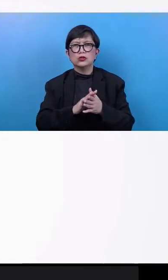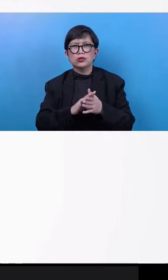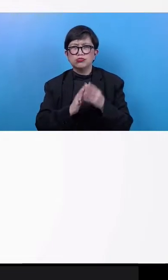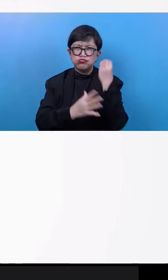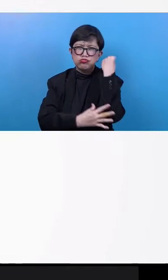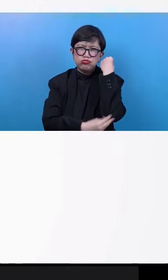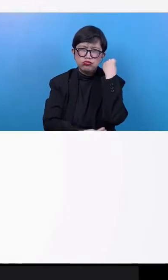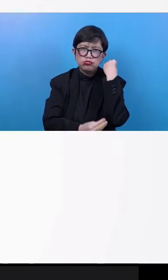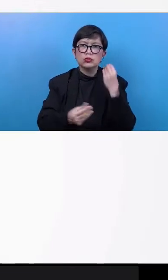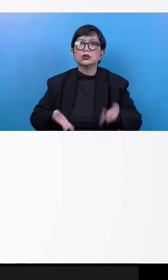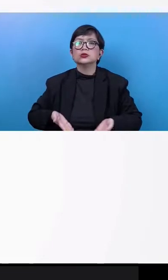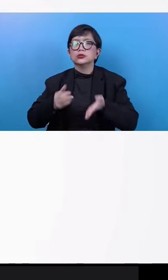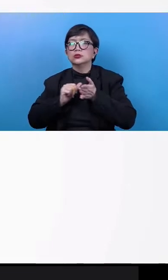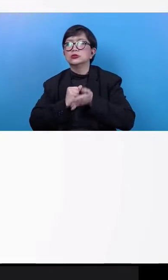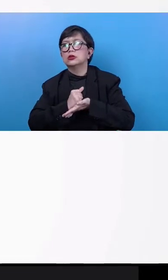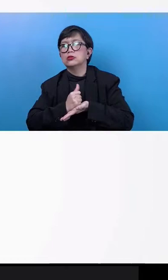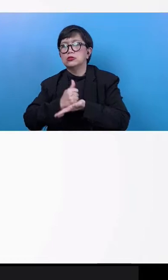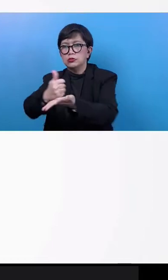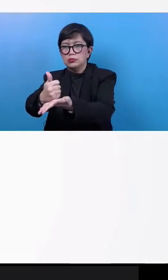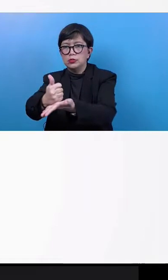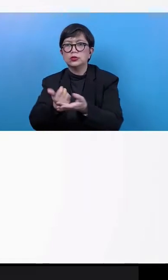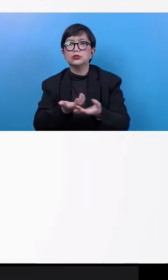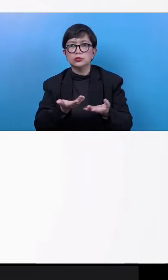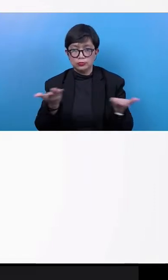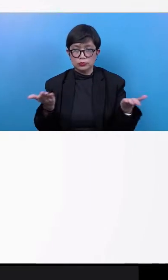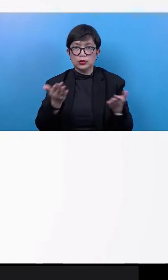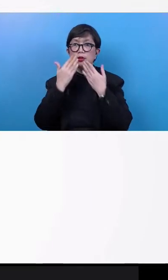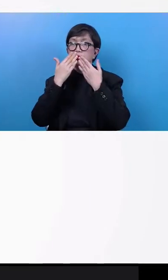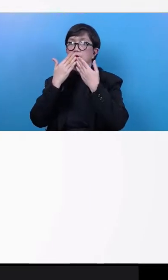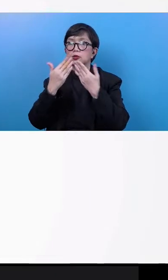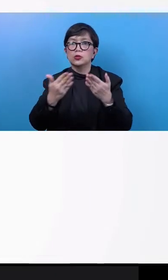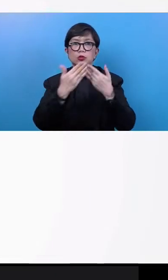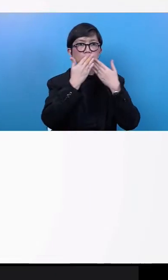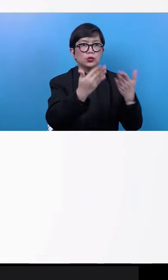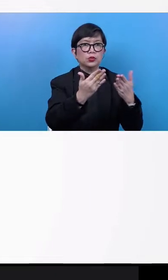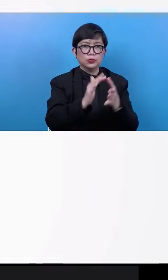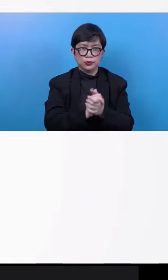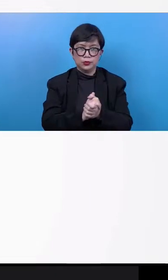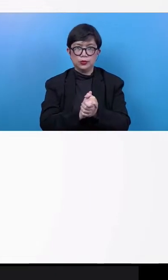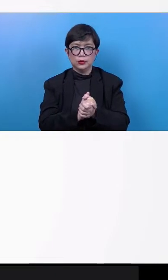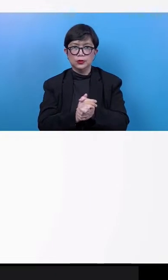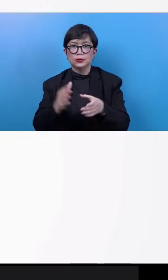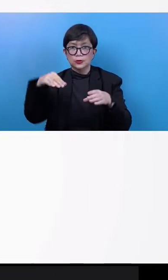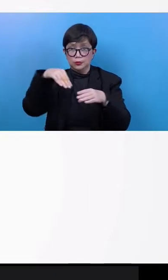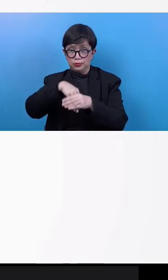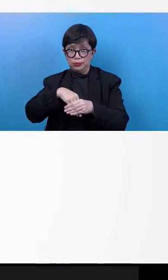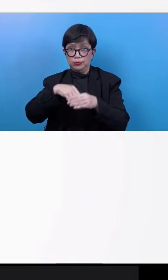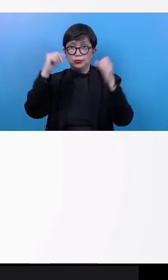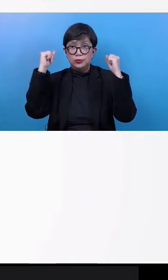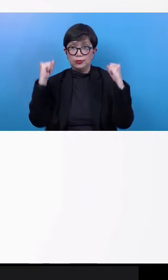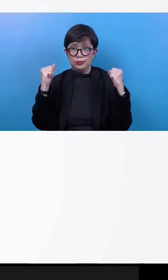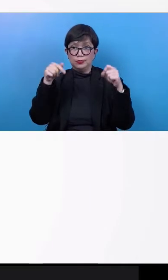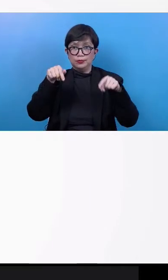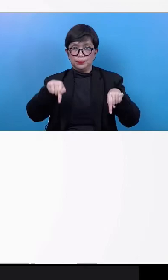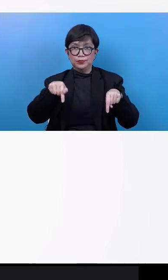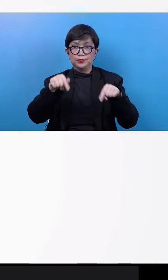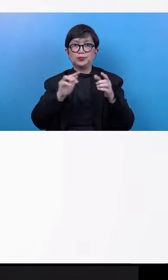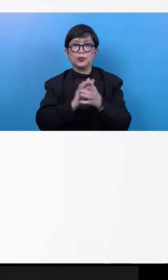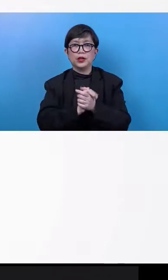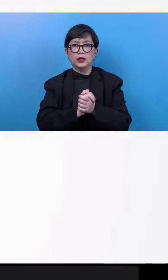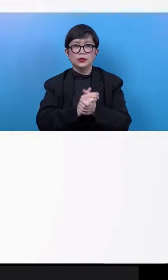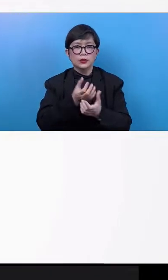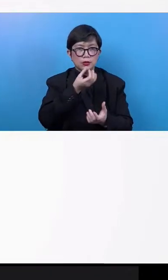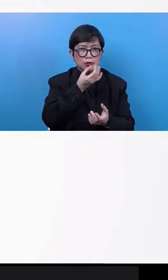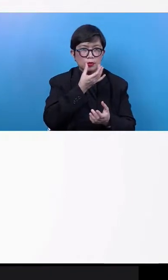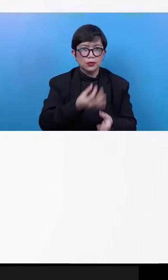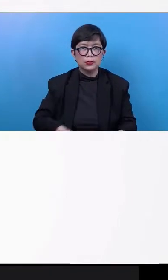Thank you very much to this panel members. Thank you also to the audience. Just one key takeaway from me is we've seen how